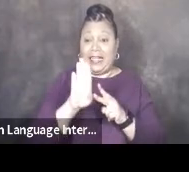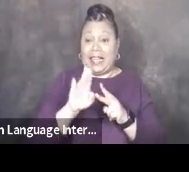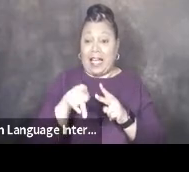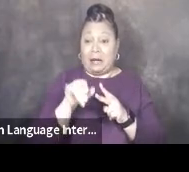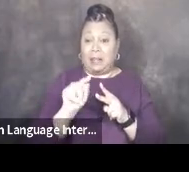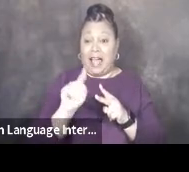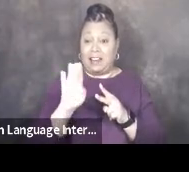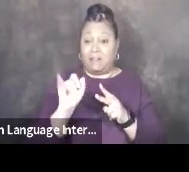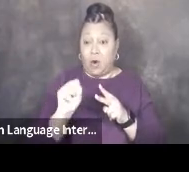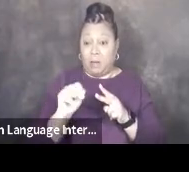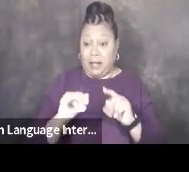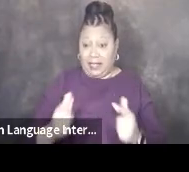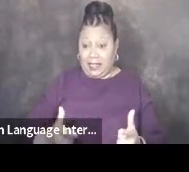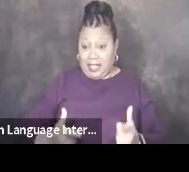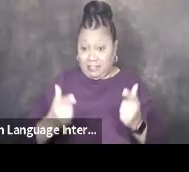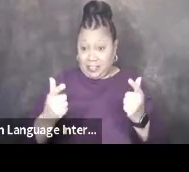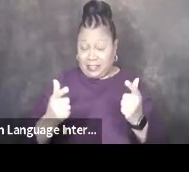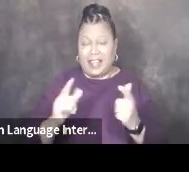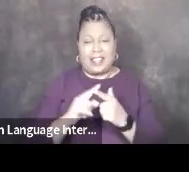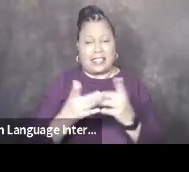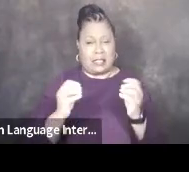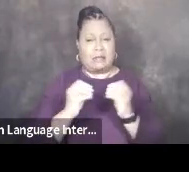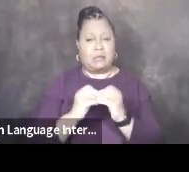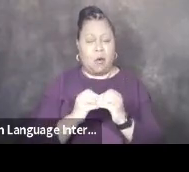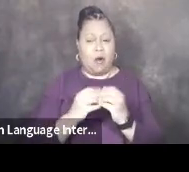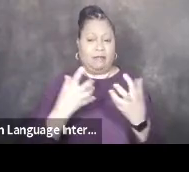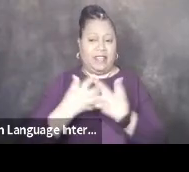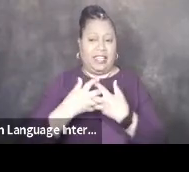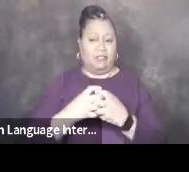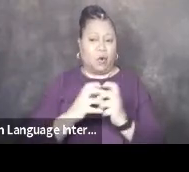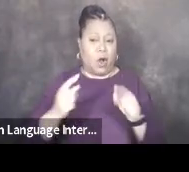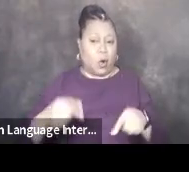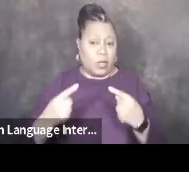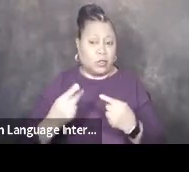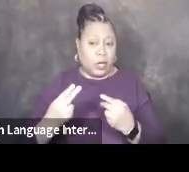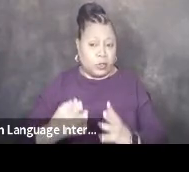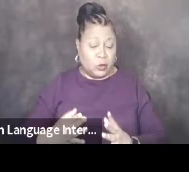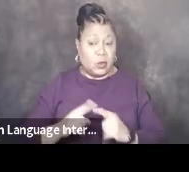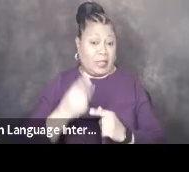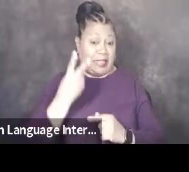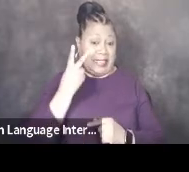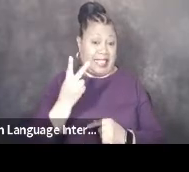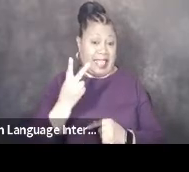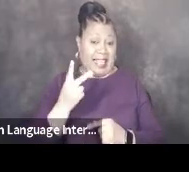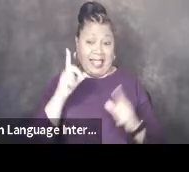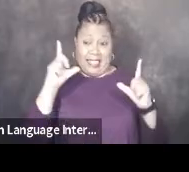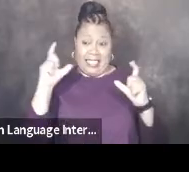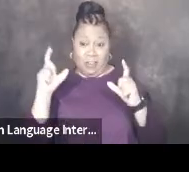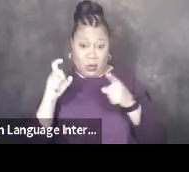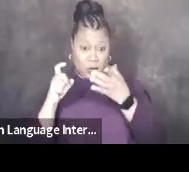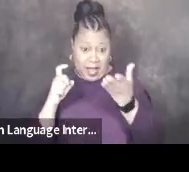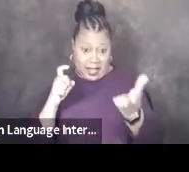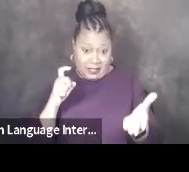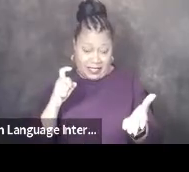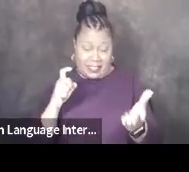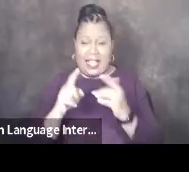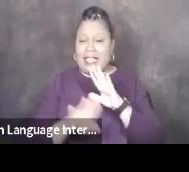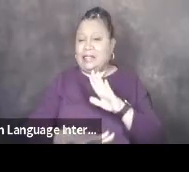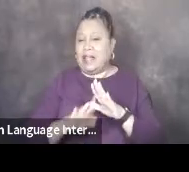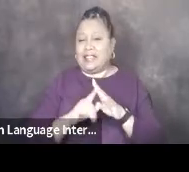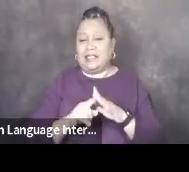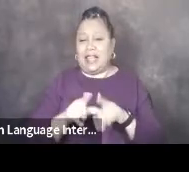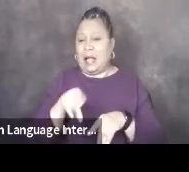lift. And this is much more suited toward a wheelchair user. As you can see in these photographs, there's basically